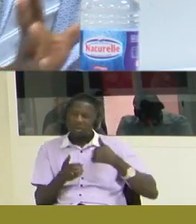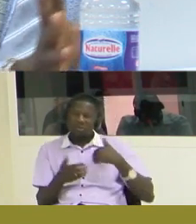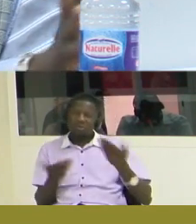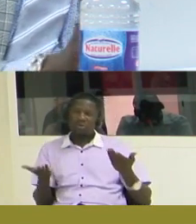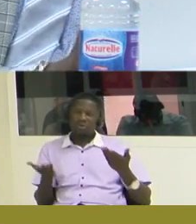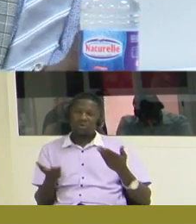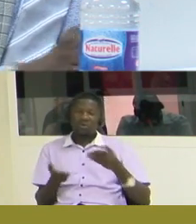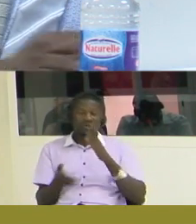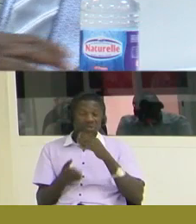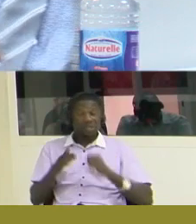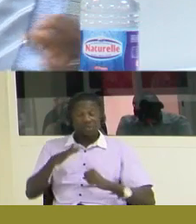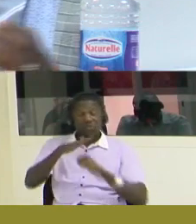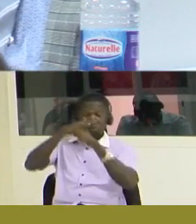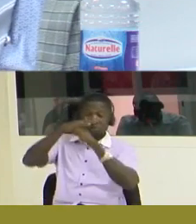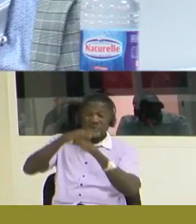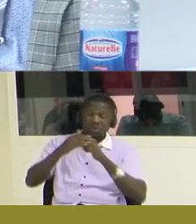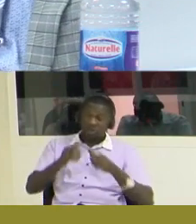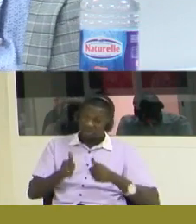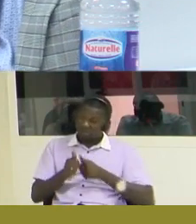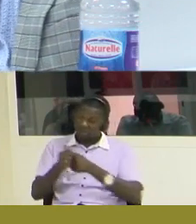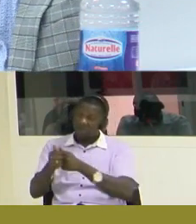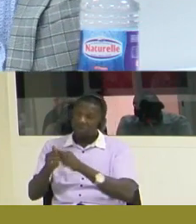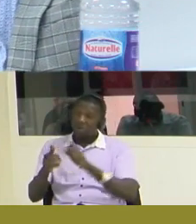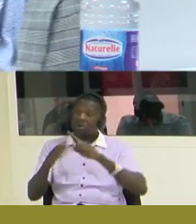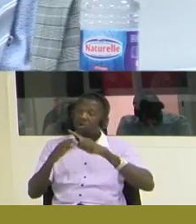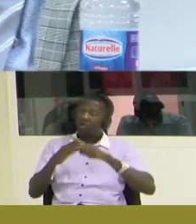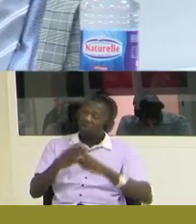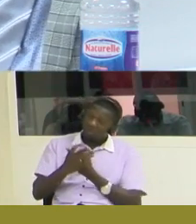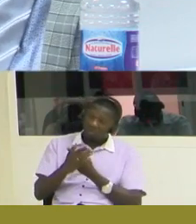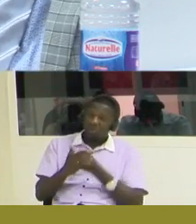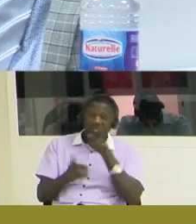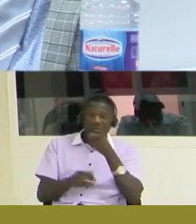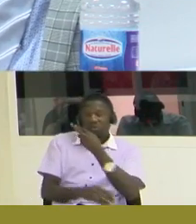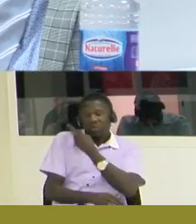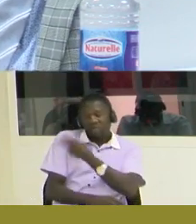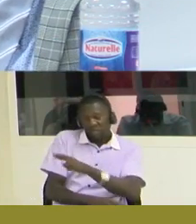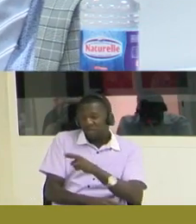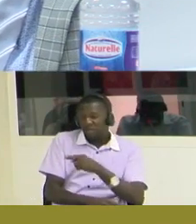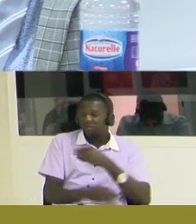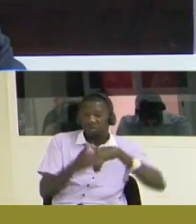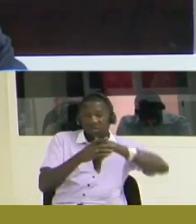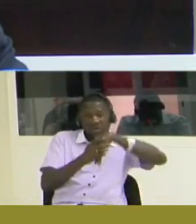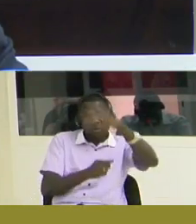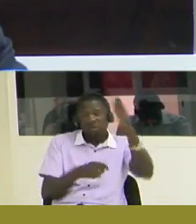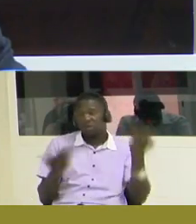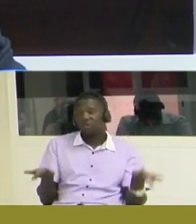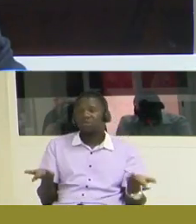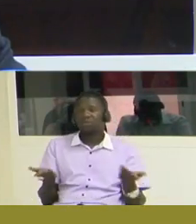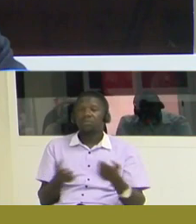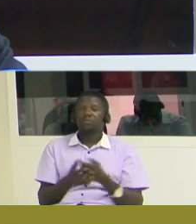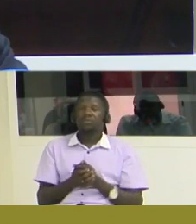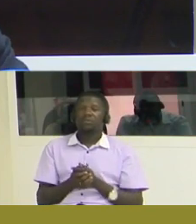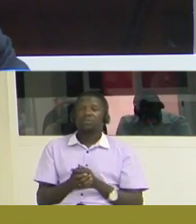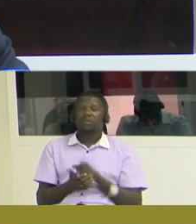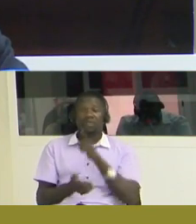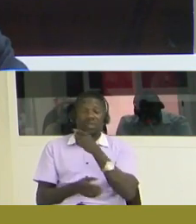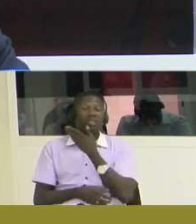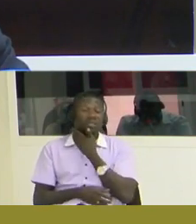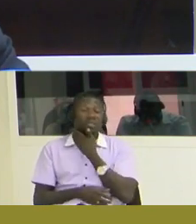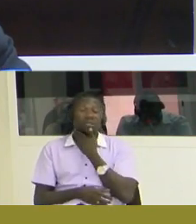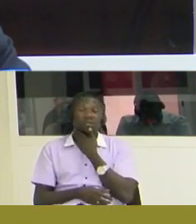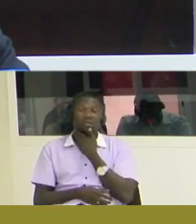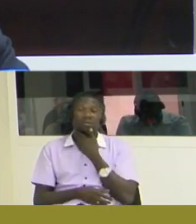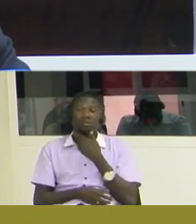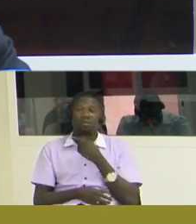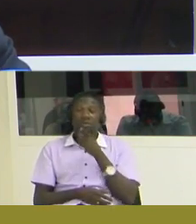and go along with it or you resign and go away that is easier said than done you choose